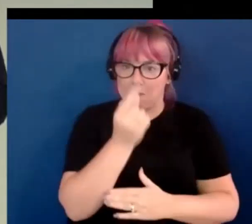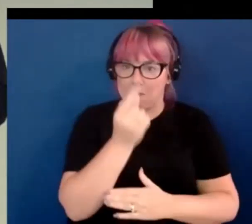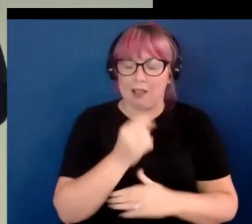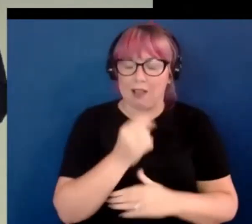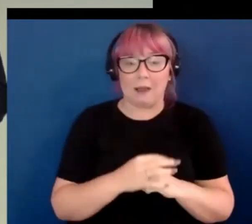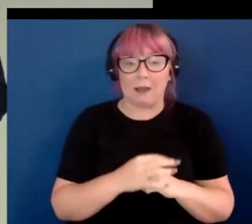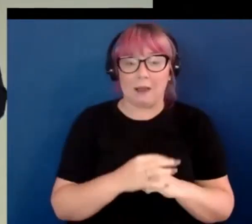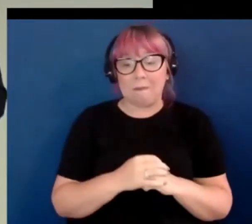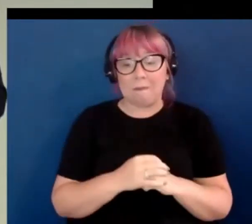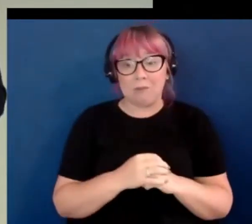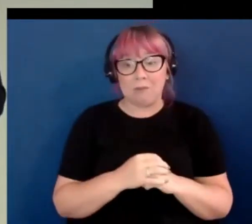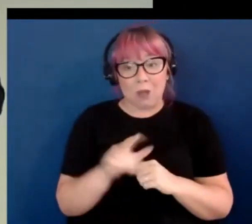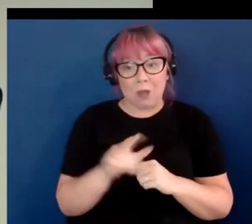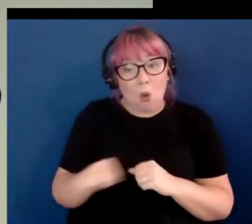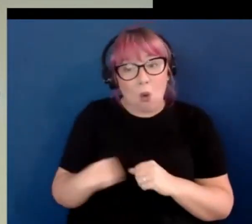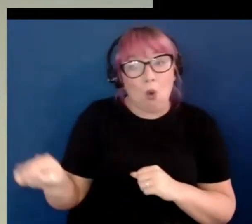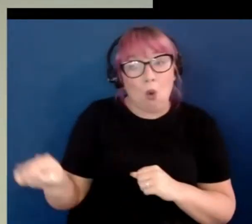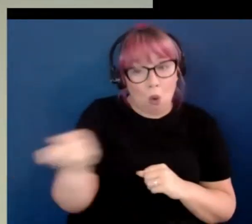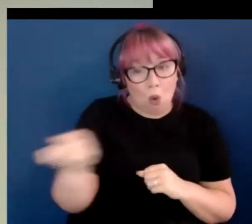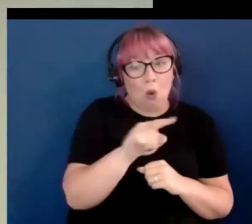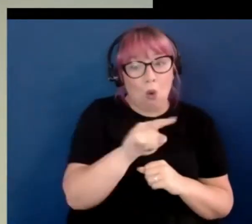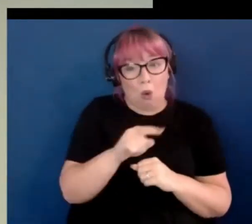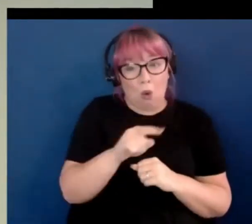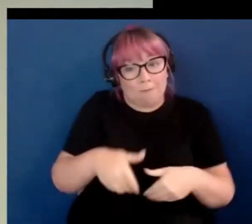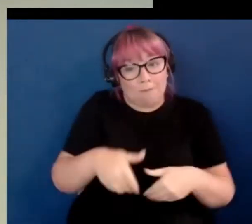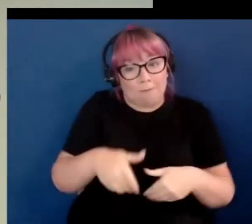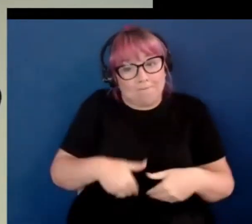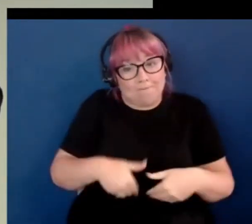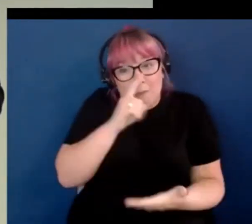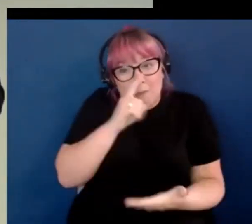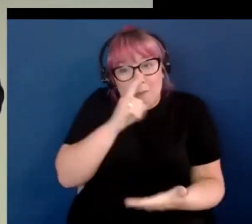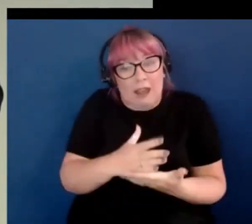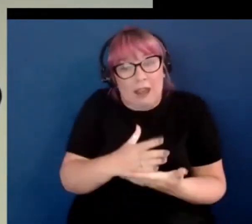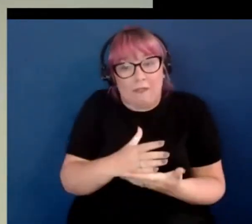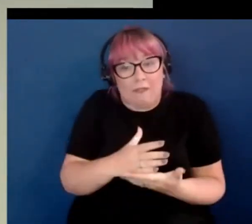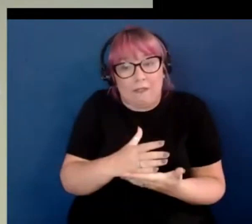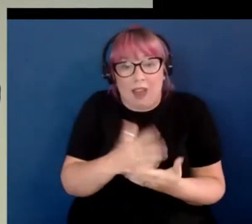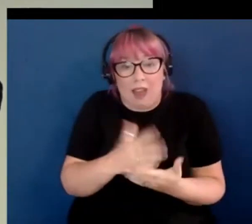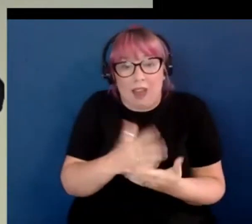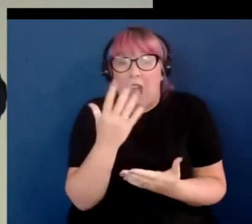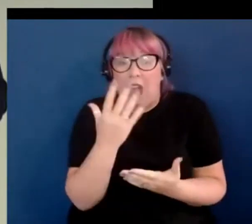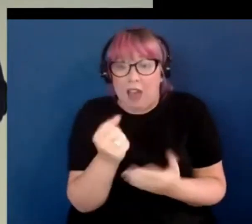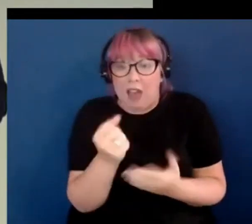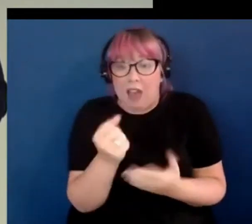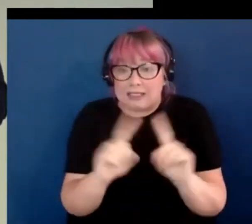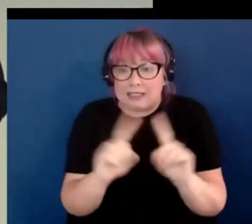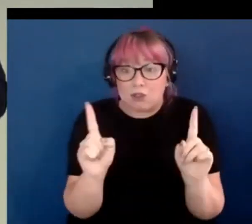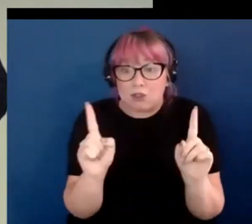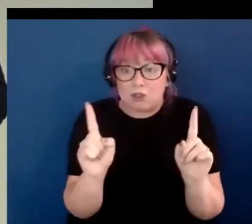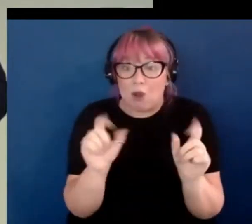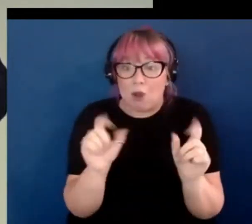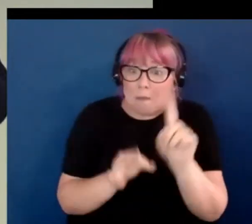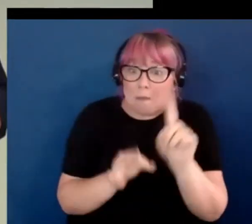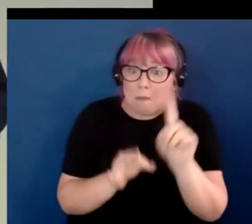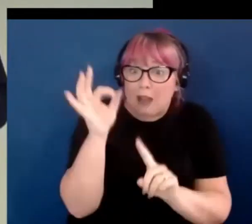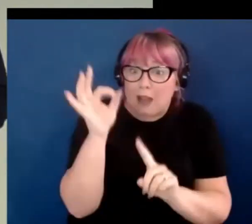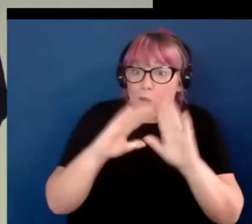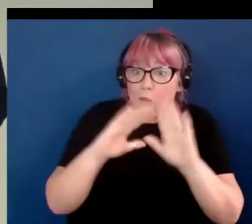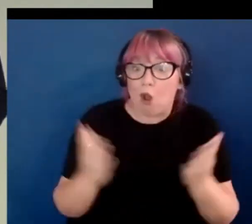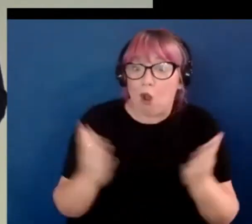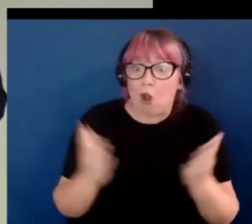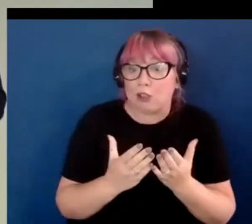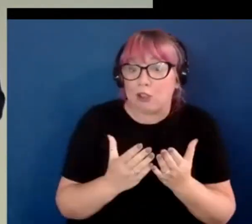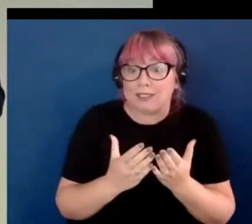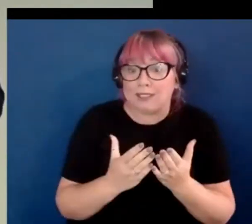everyone believes that a different and better world might be possible. A world where everything you need, a strong, resilient